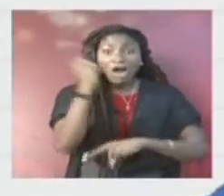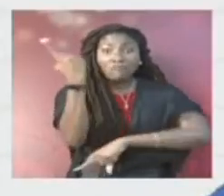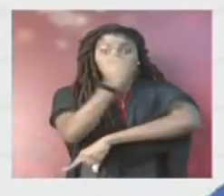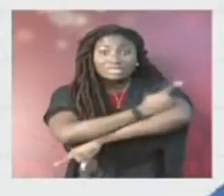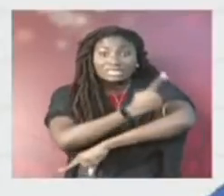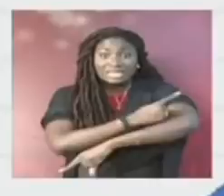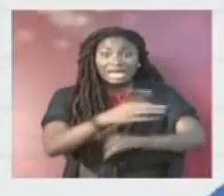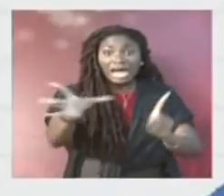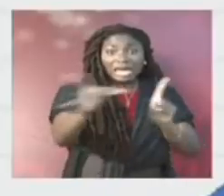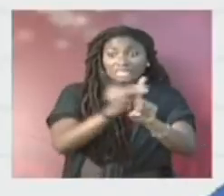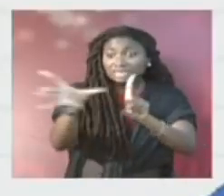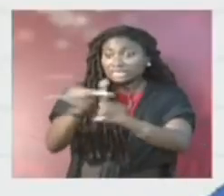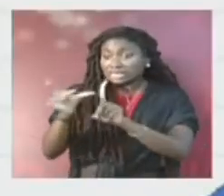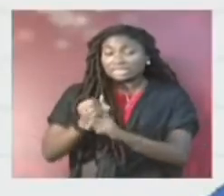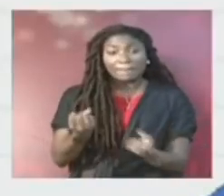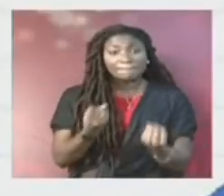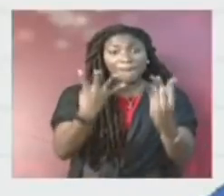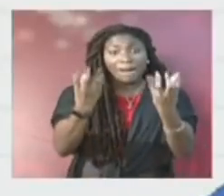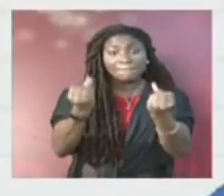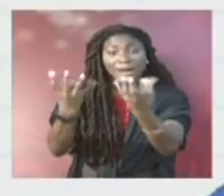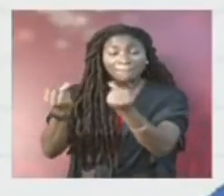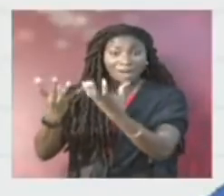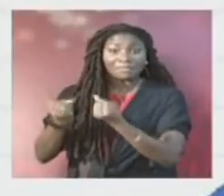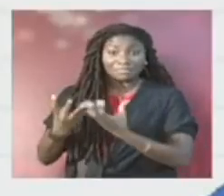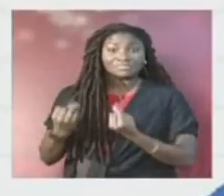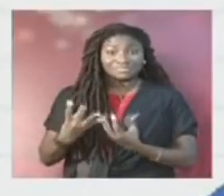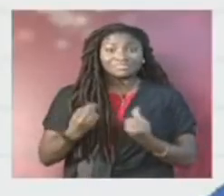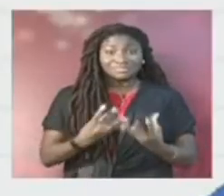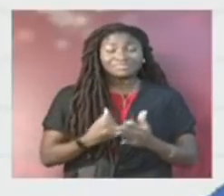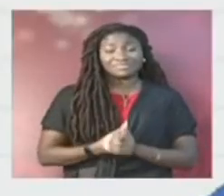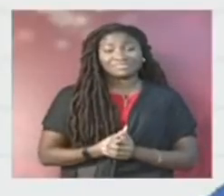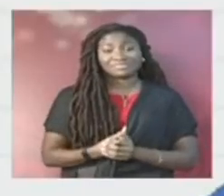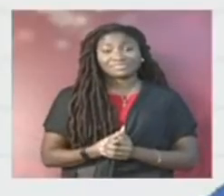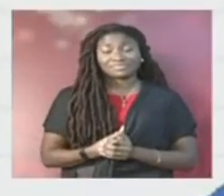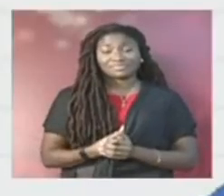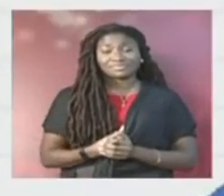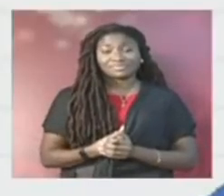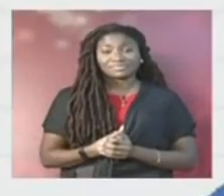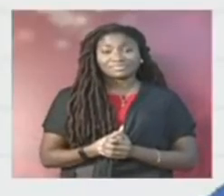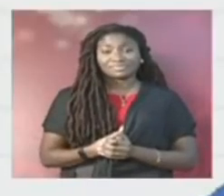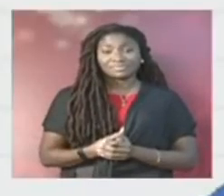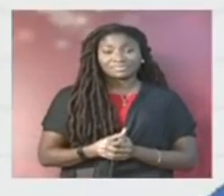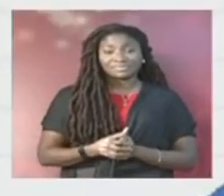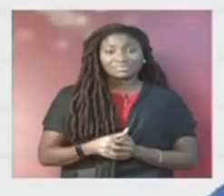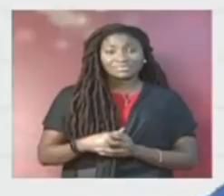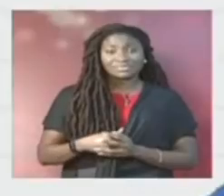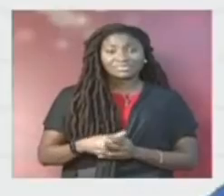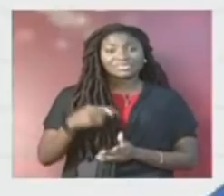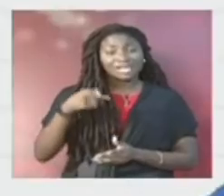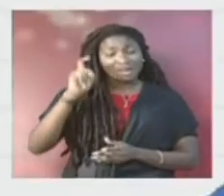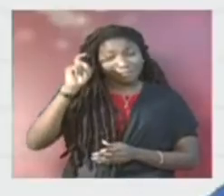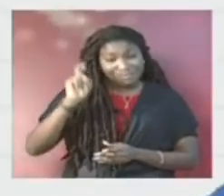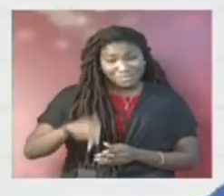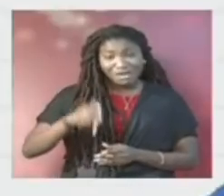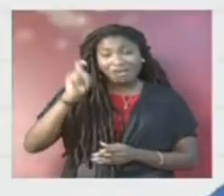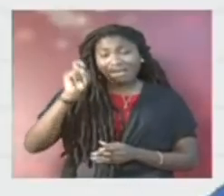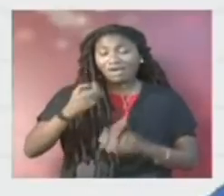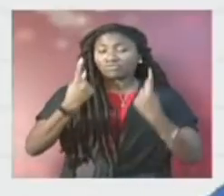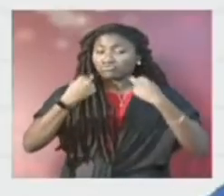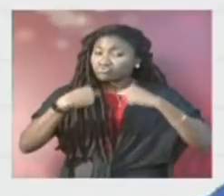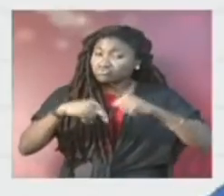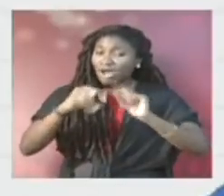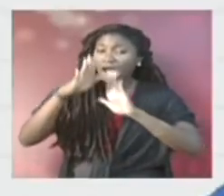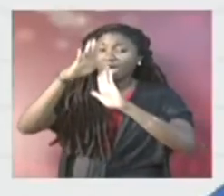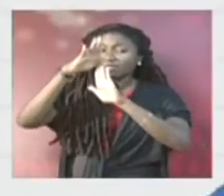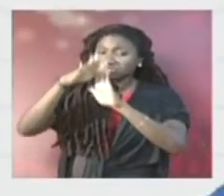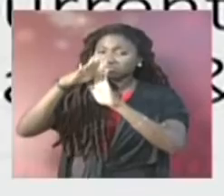that we were seeing in that 2-week period between the 14th and the 28th. This is the trend that we need to curb. This is something that we need to